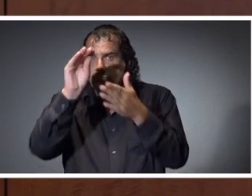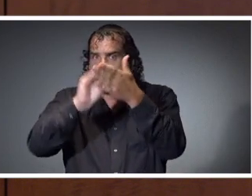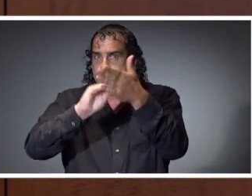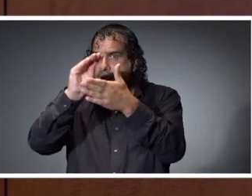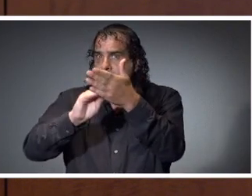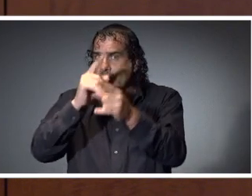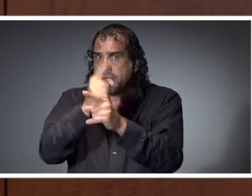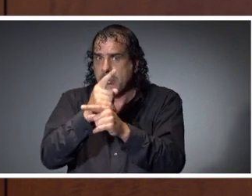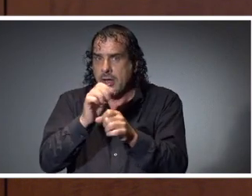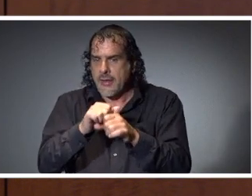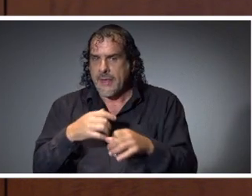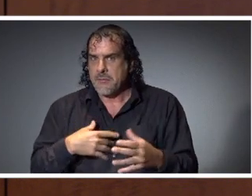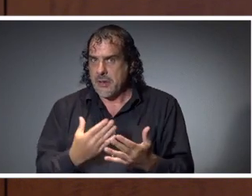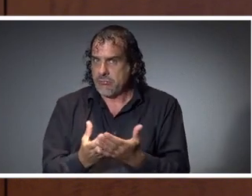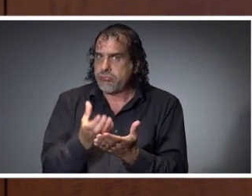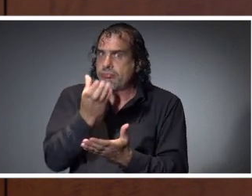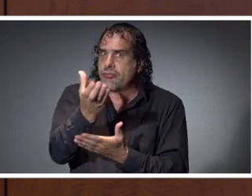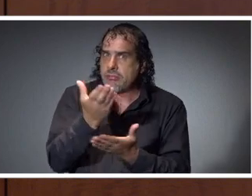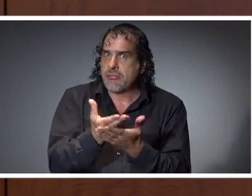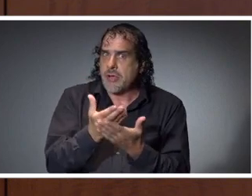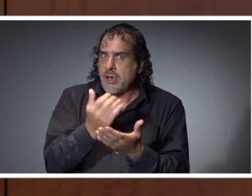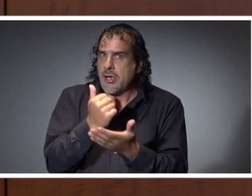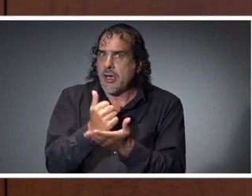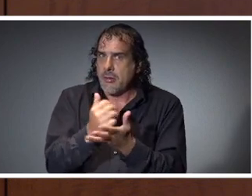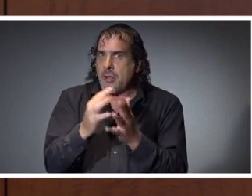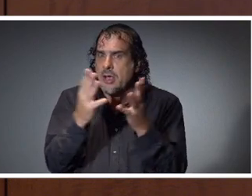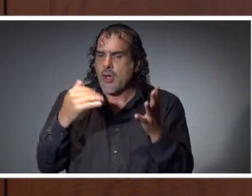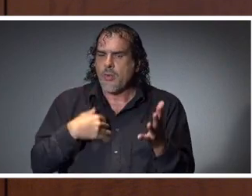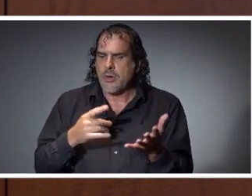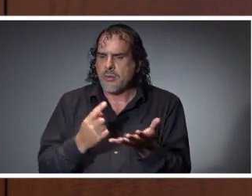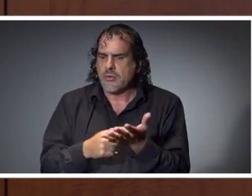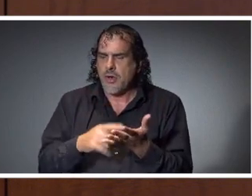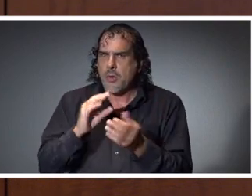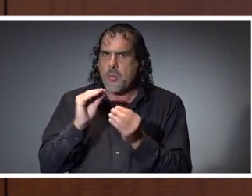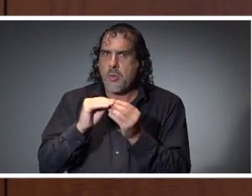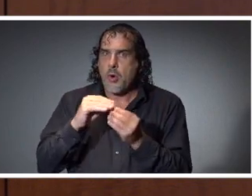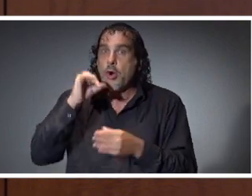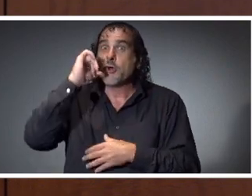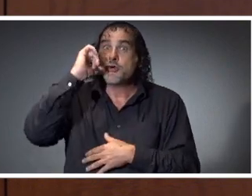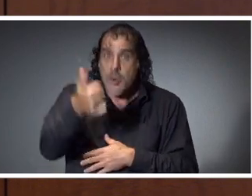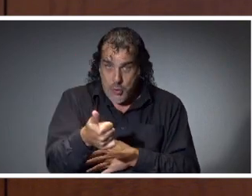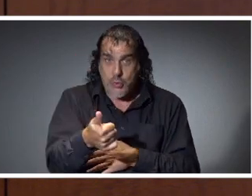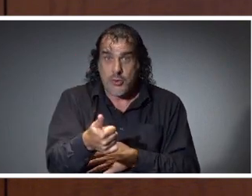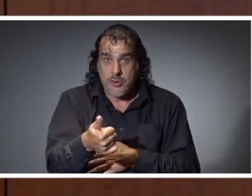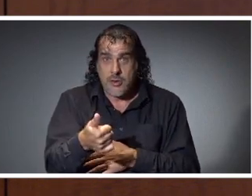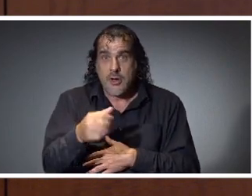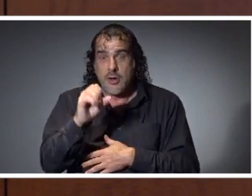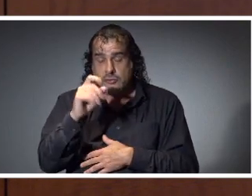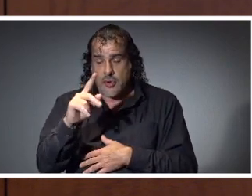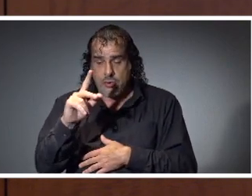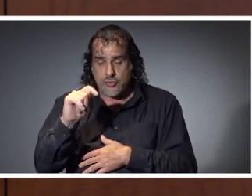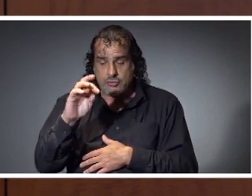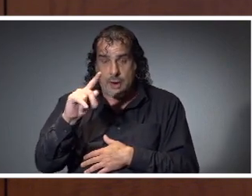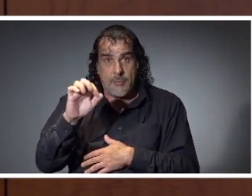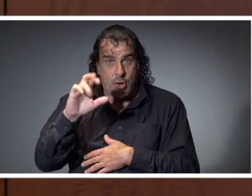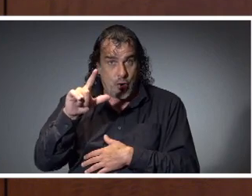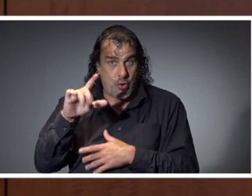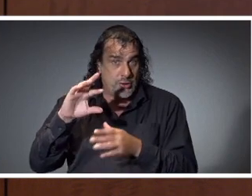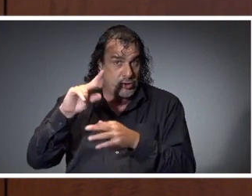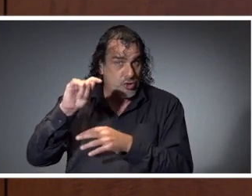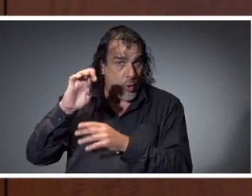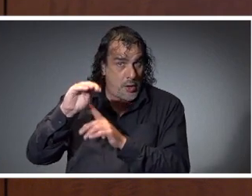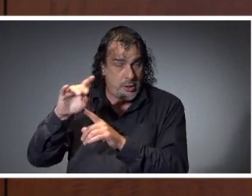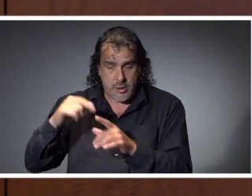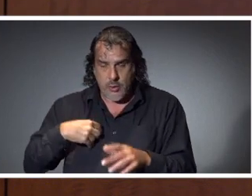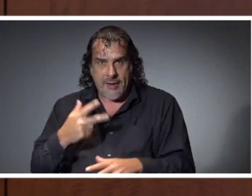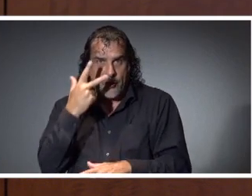and municipalities to be able to take advantage of, and we'll be talking about that more tomorrow. So, tropical update. We're currently watching three systems that